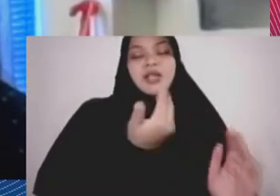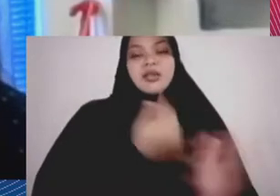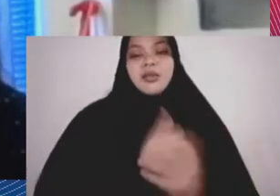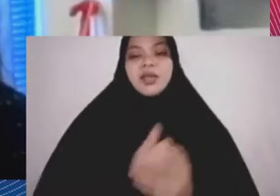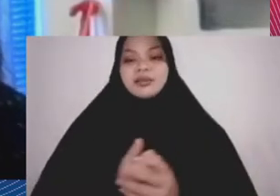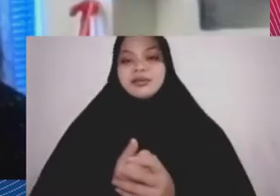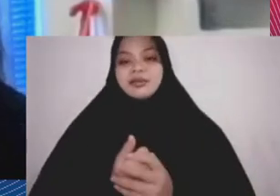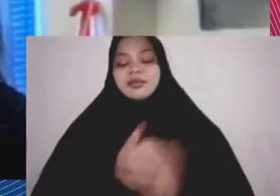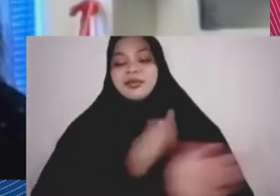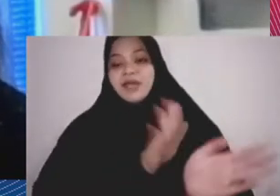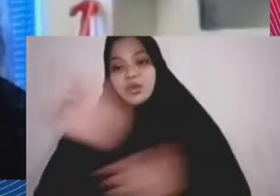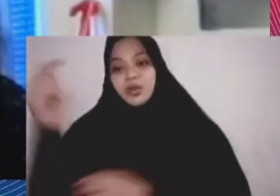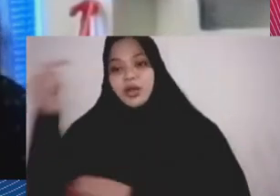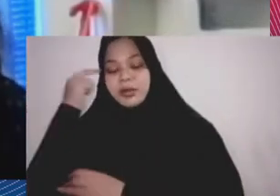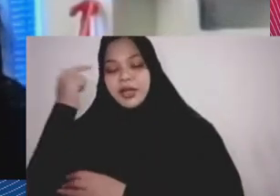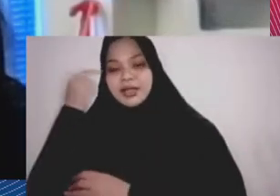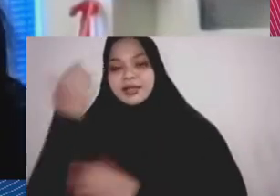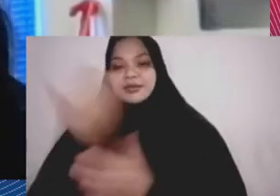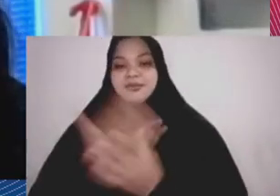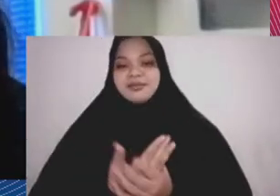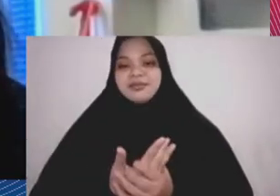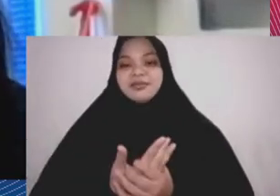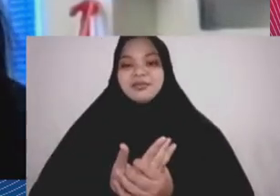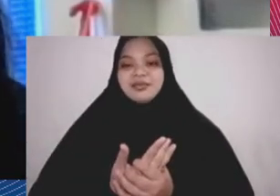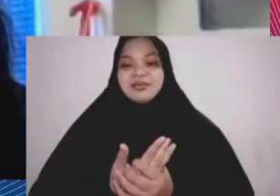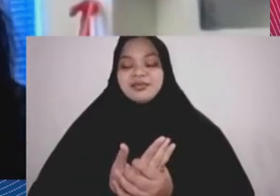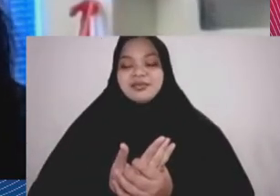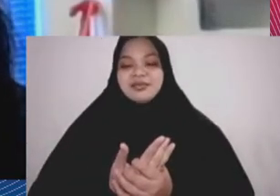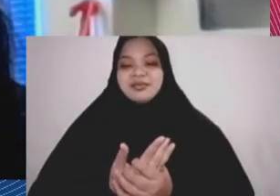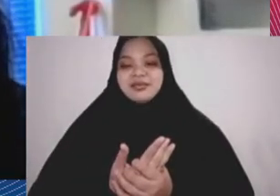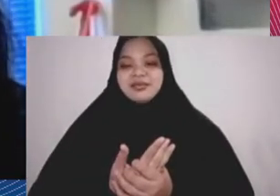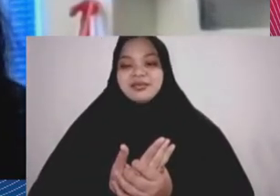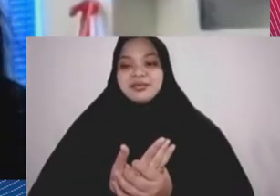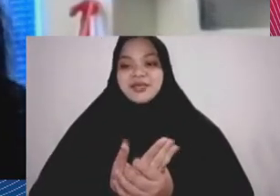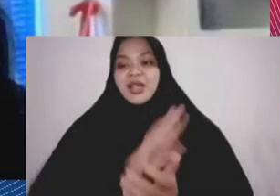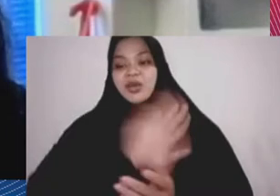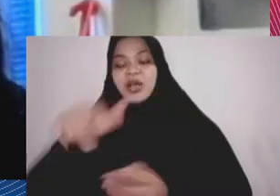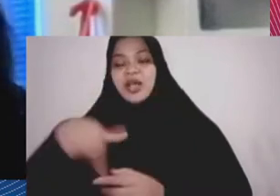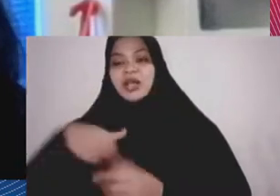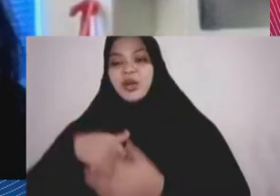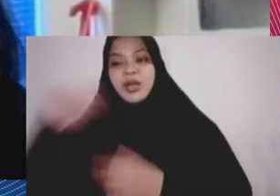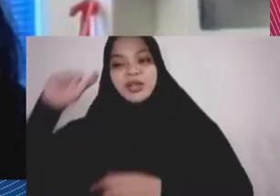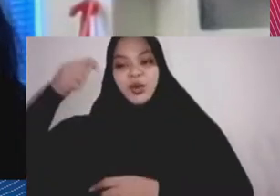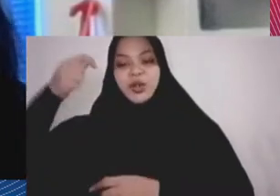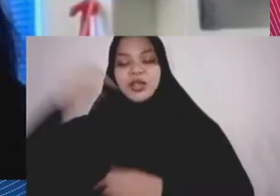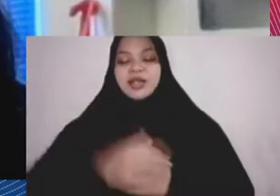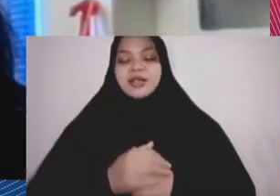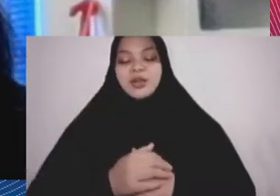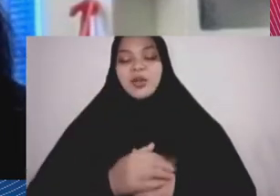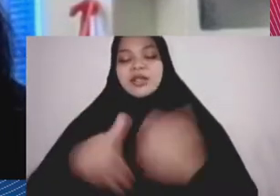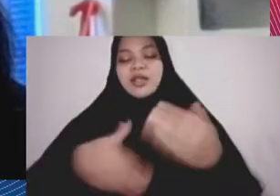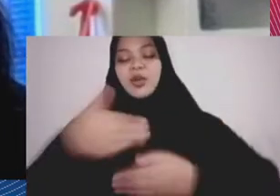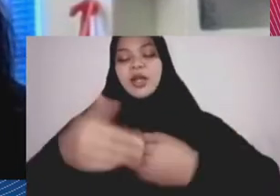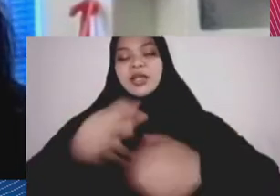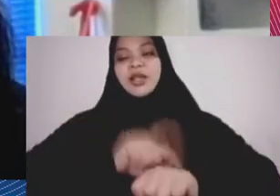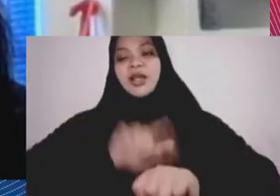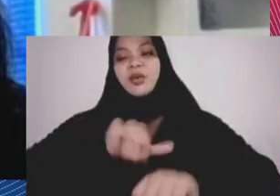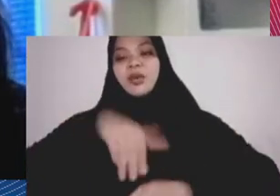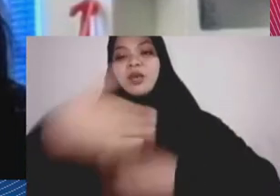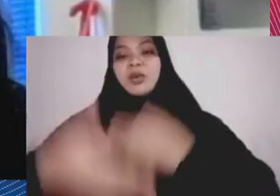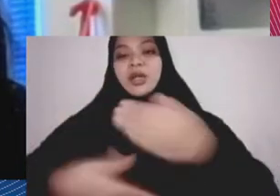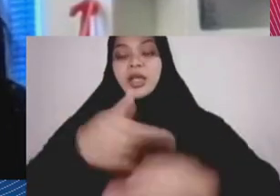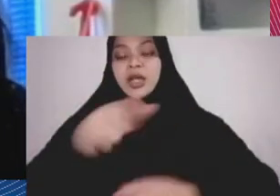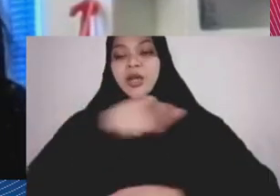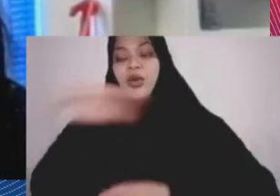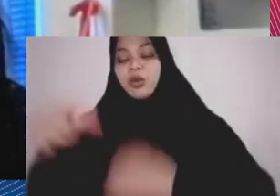I think, you know, it is very hard to find consensus and it takes a lot of time. Mm-hmm. But if you do it,